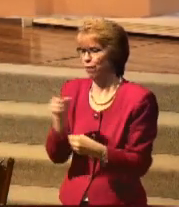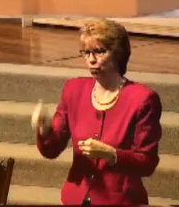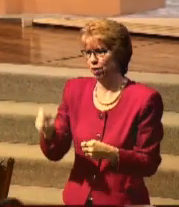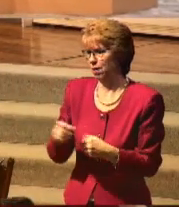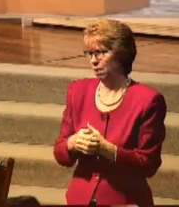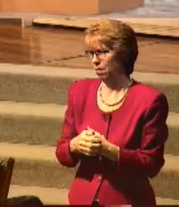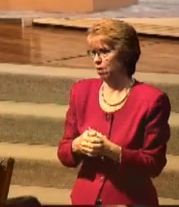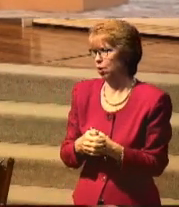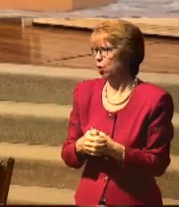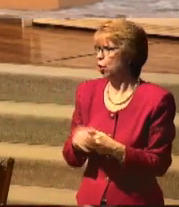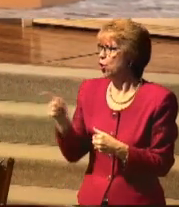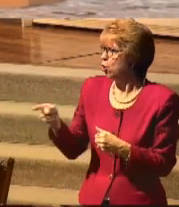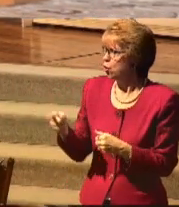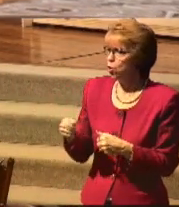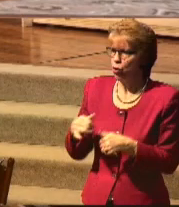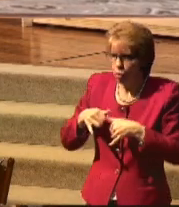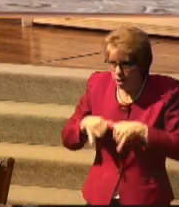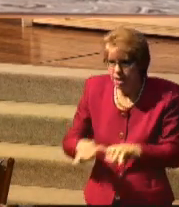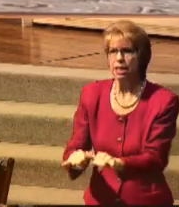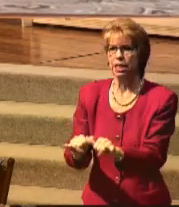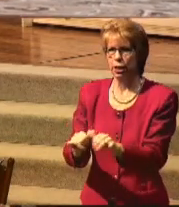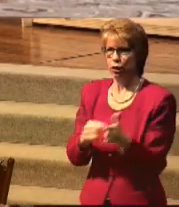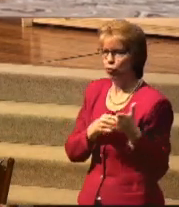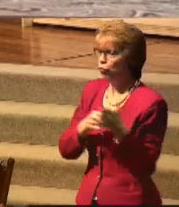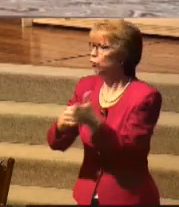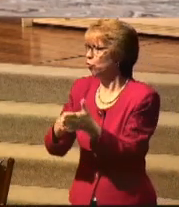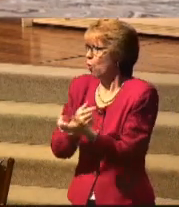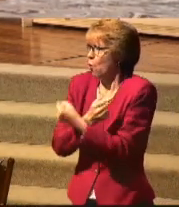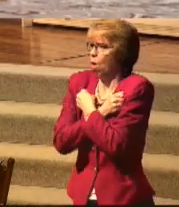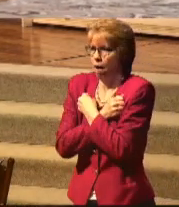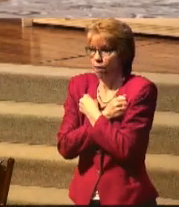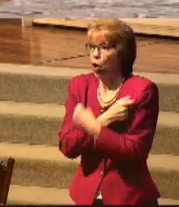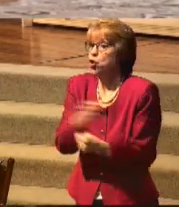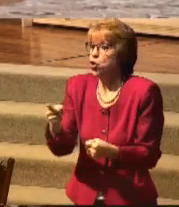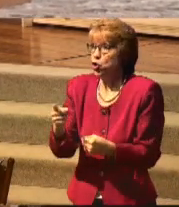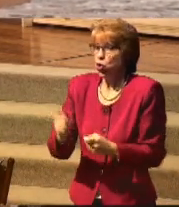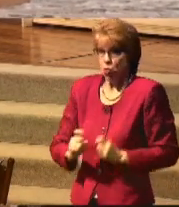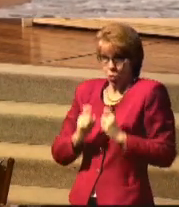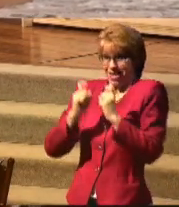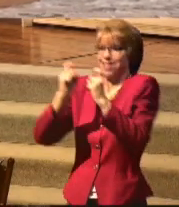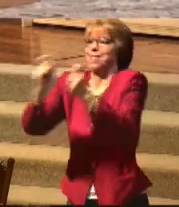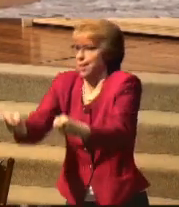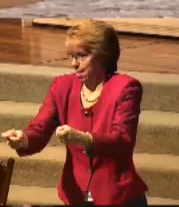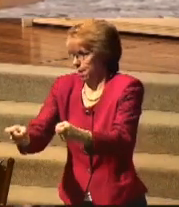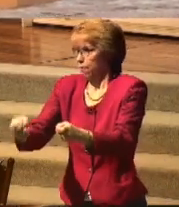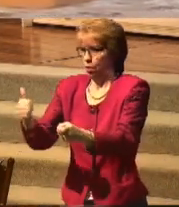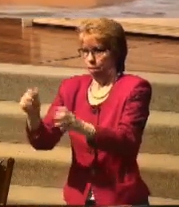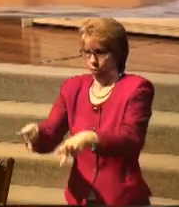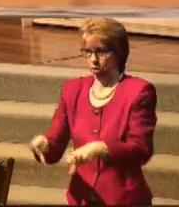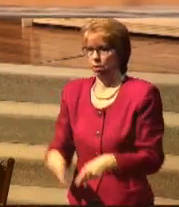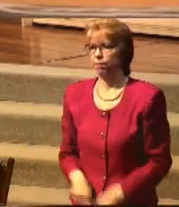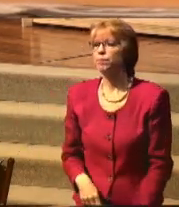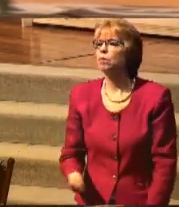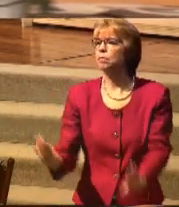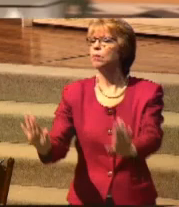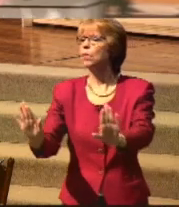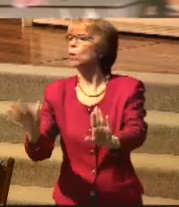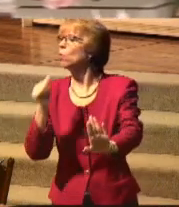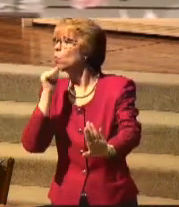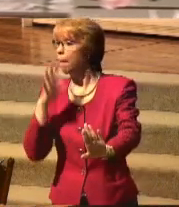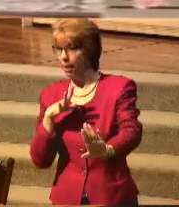you continue to show your love. You give to someone that you love. Ladies, some of